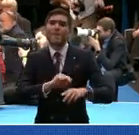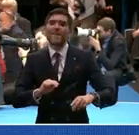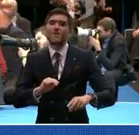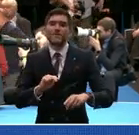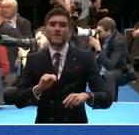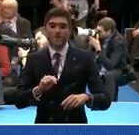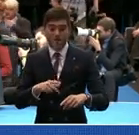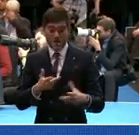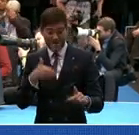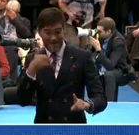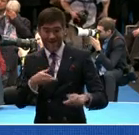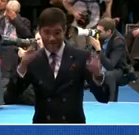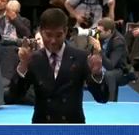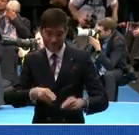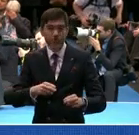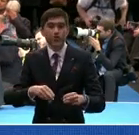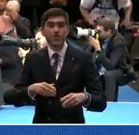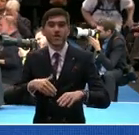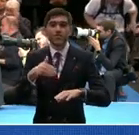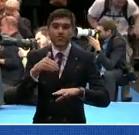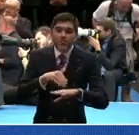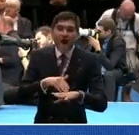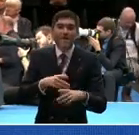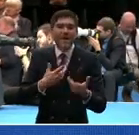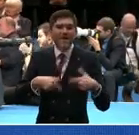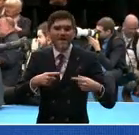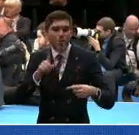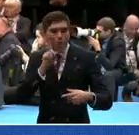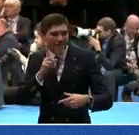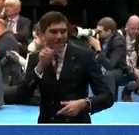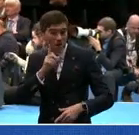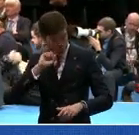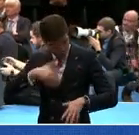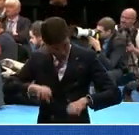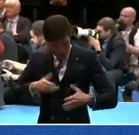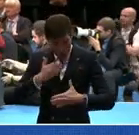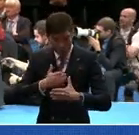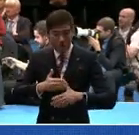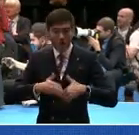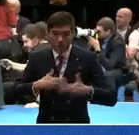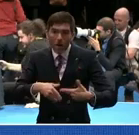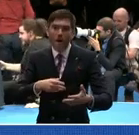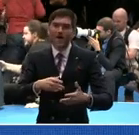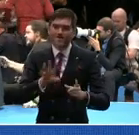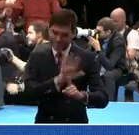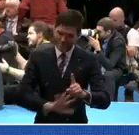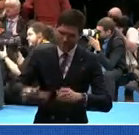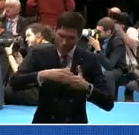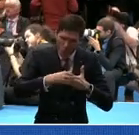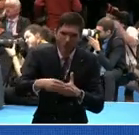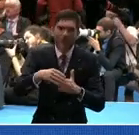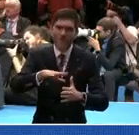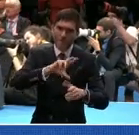for reducing and preventing crimes against women and girls will get to work, providing national direction to the